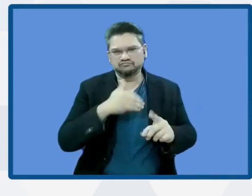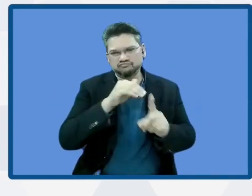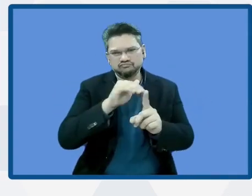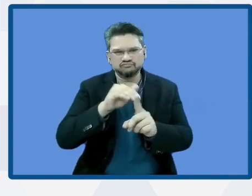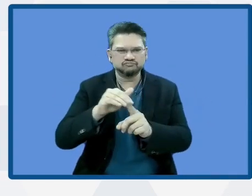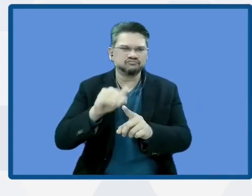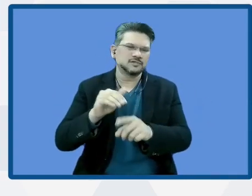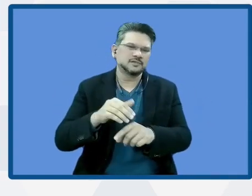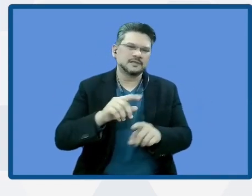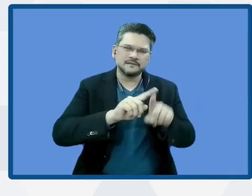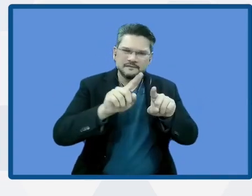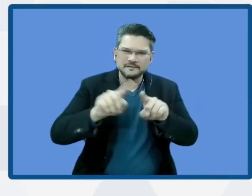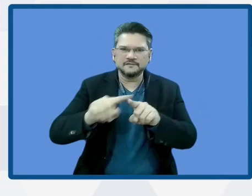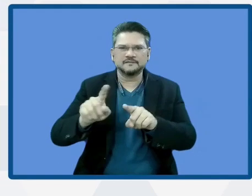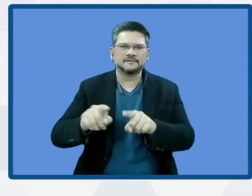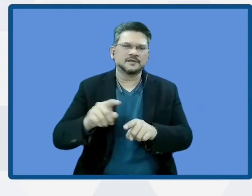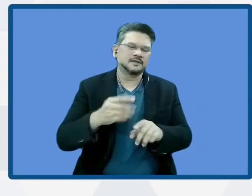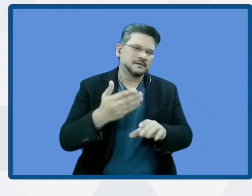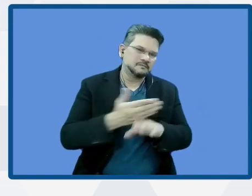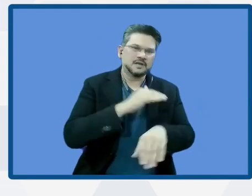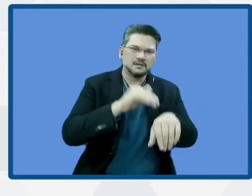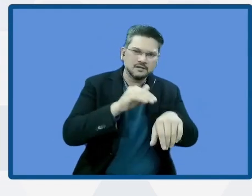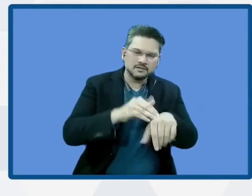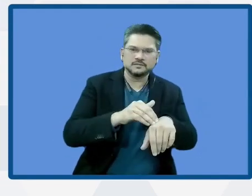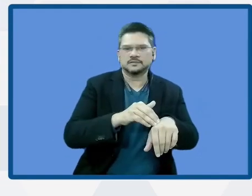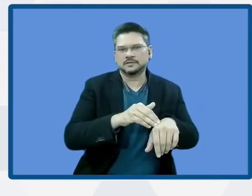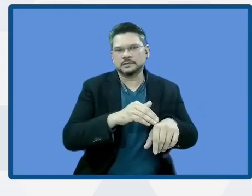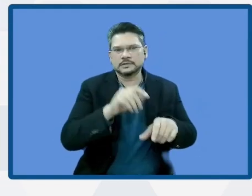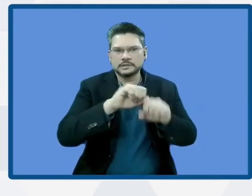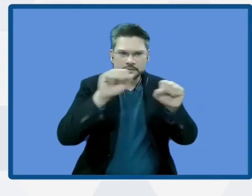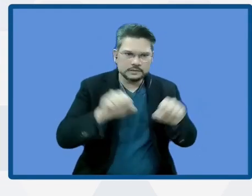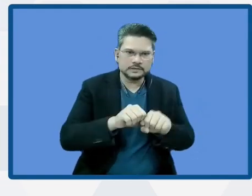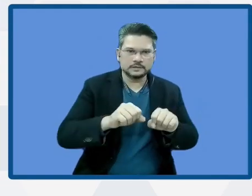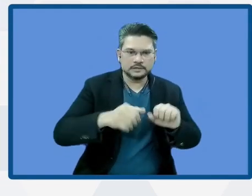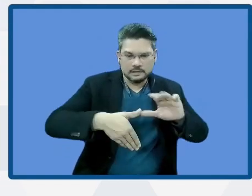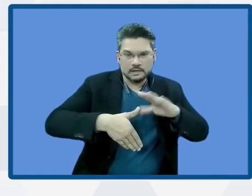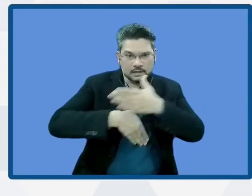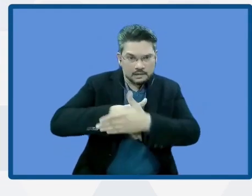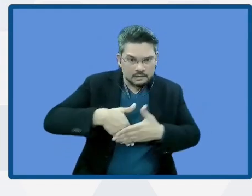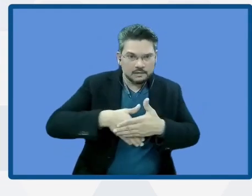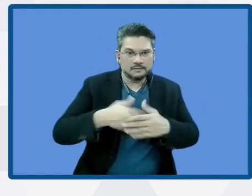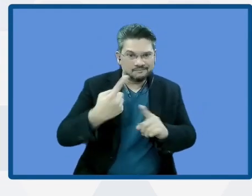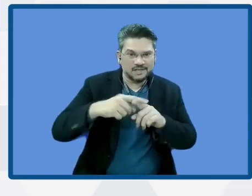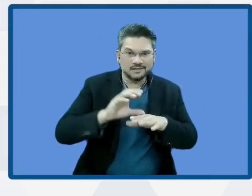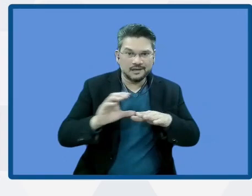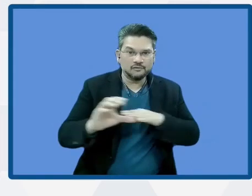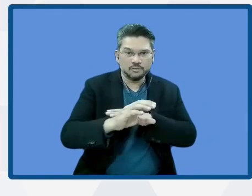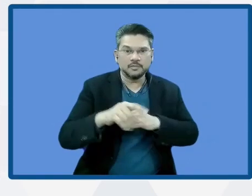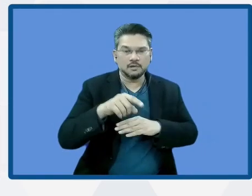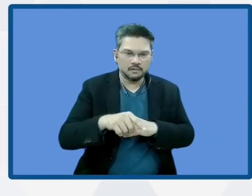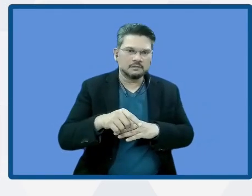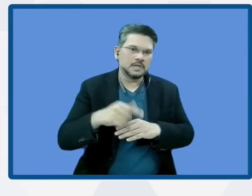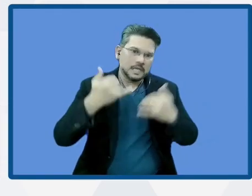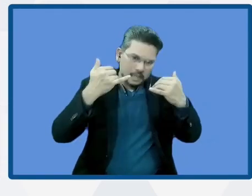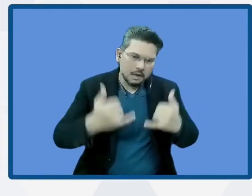multi-hazard early warning systems in this region, Latin American and the Caribbean, is the lowest at a global